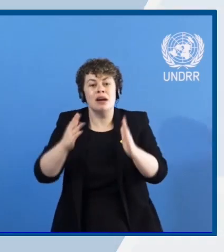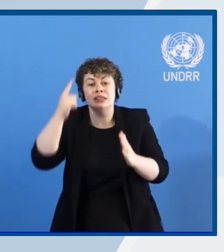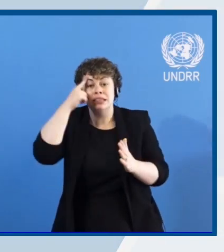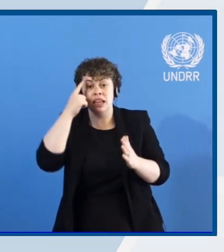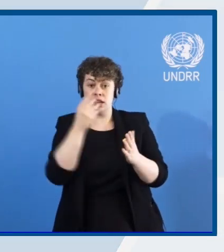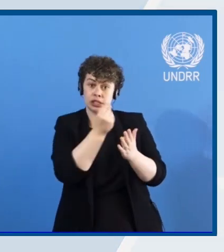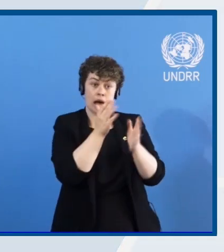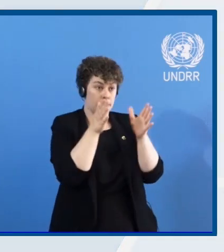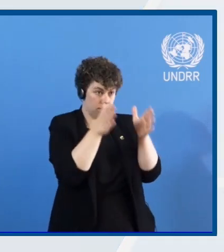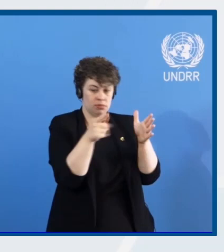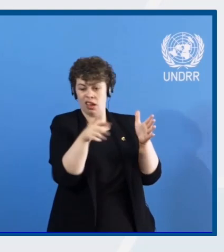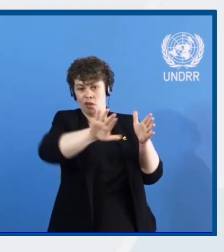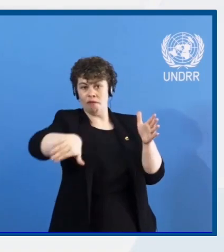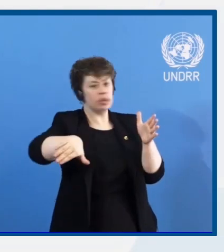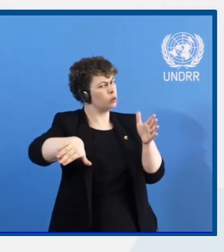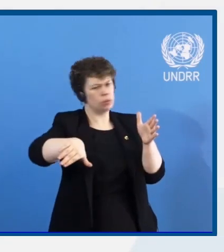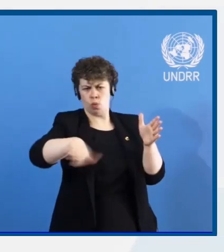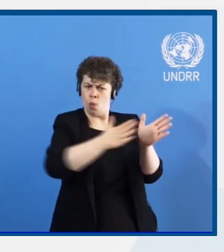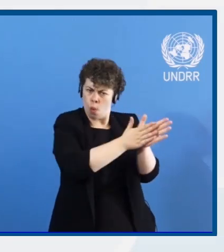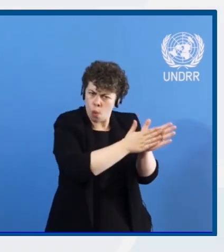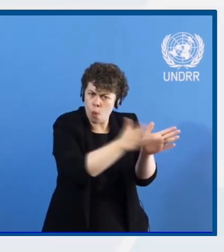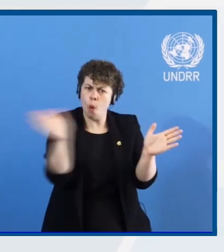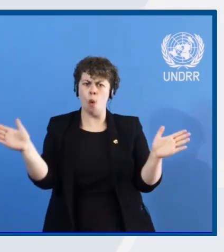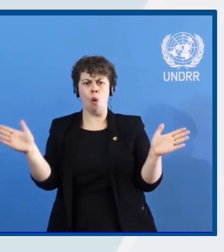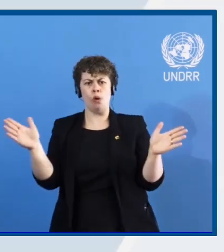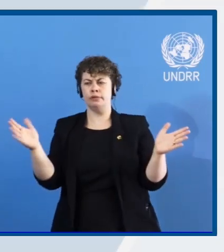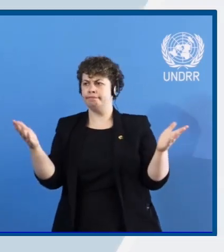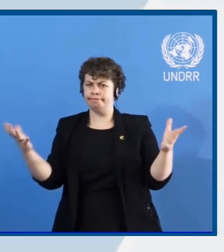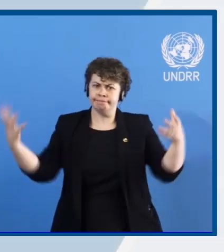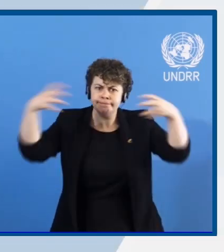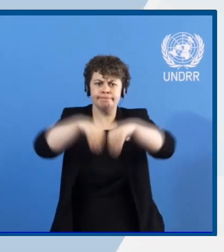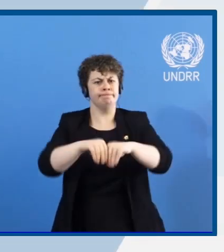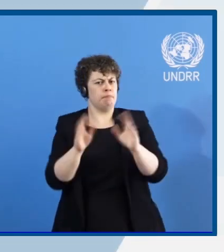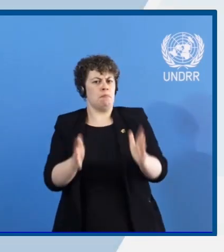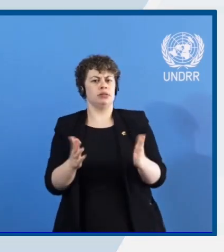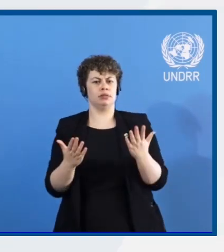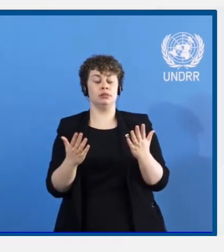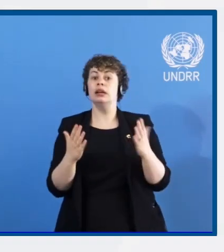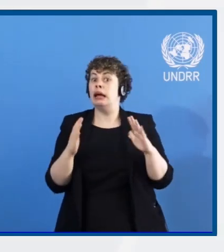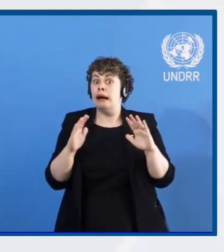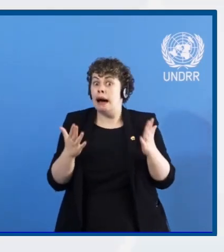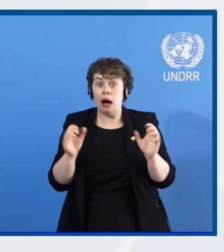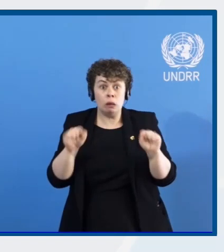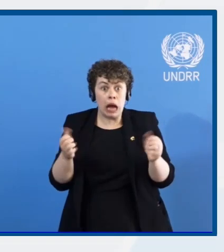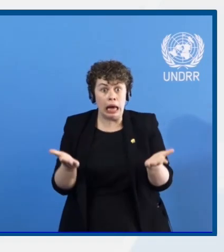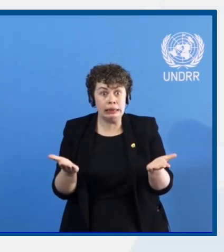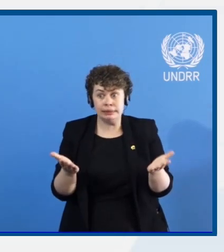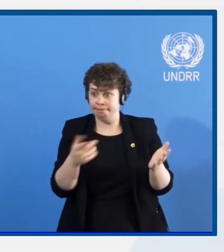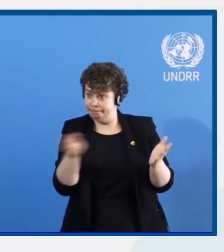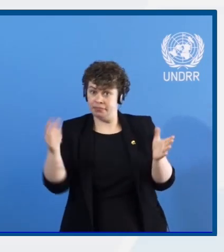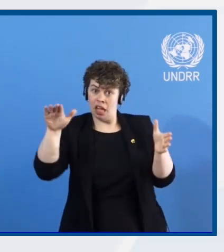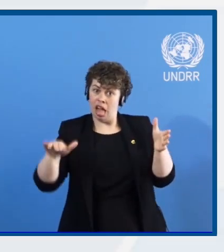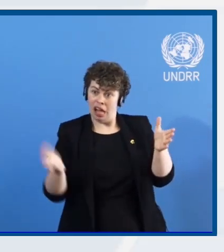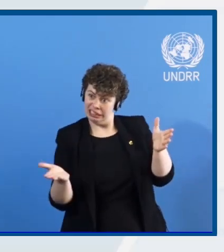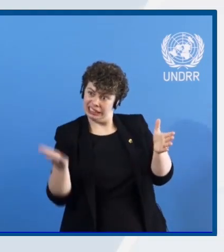investment decisions. And it was mentioned by Tita that probably grant financing is required to incentivize and enable that for a while. I would